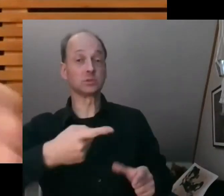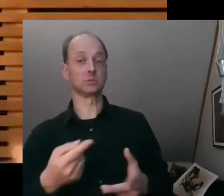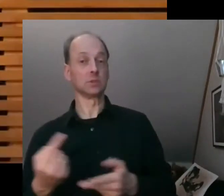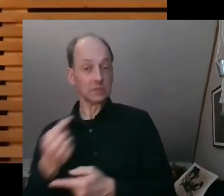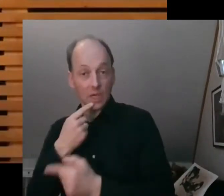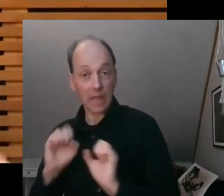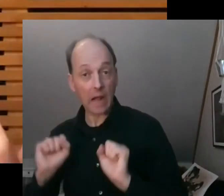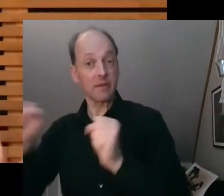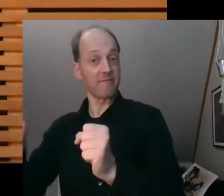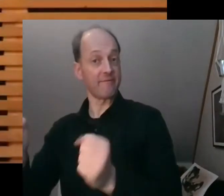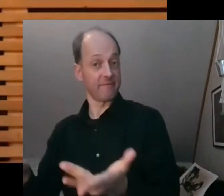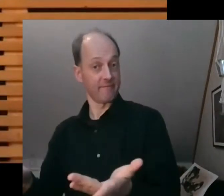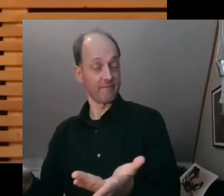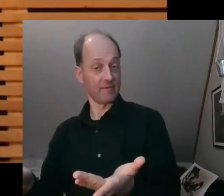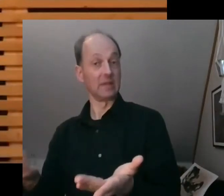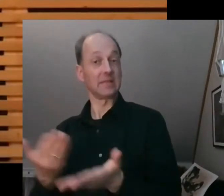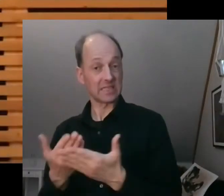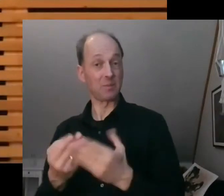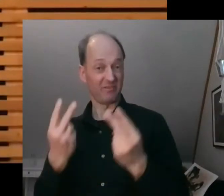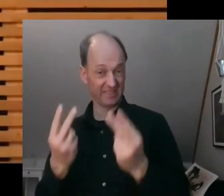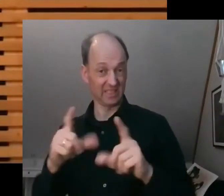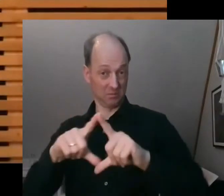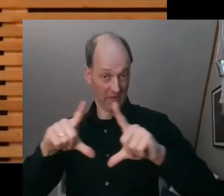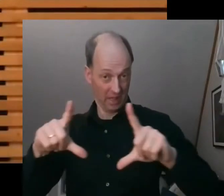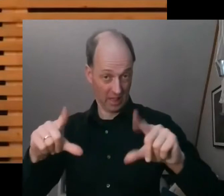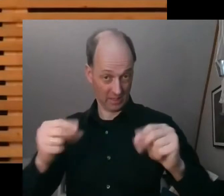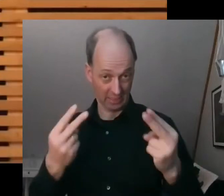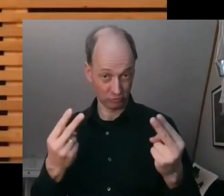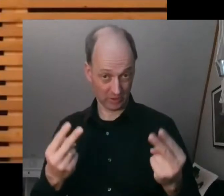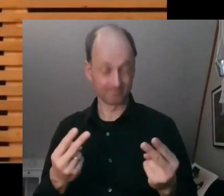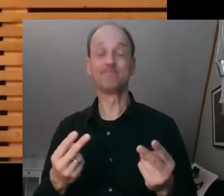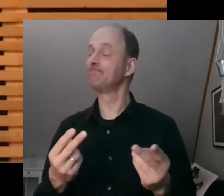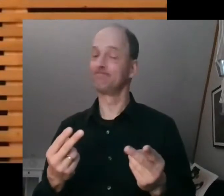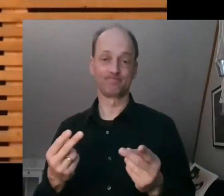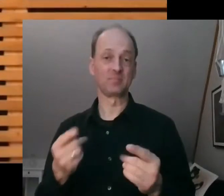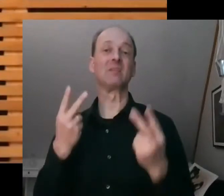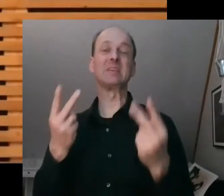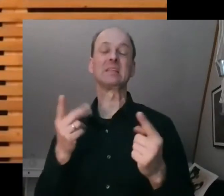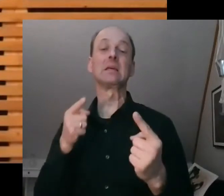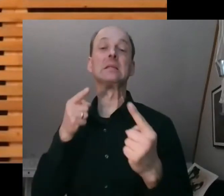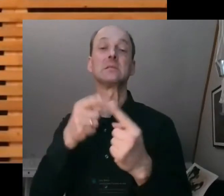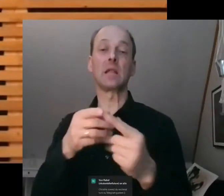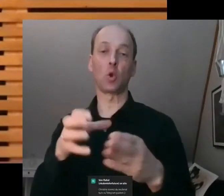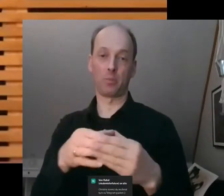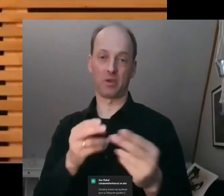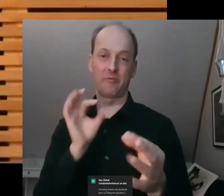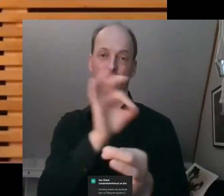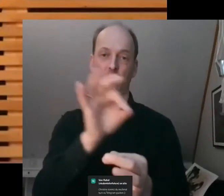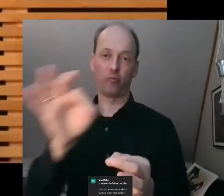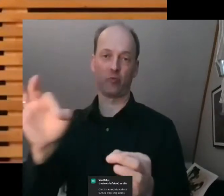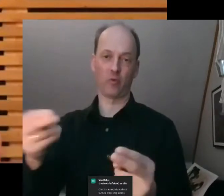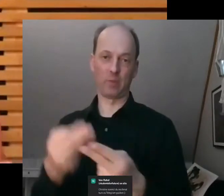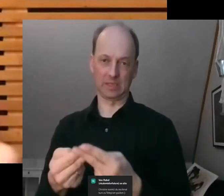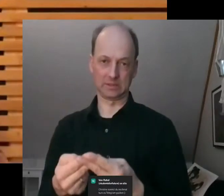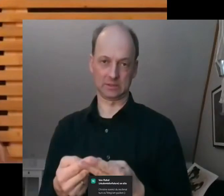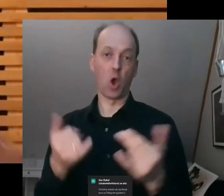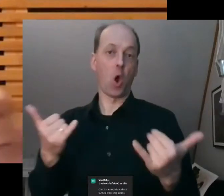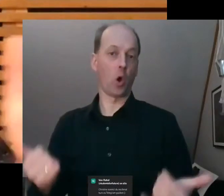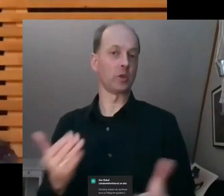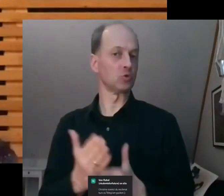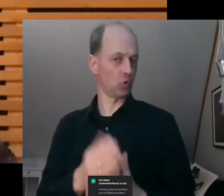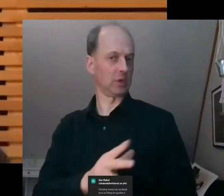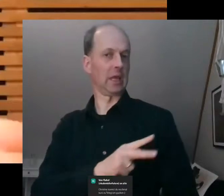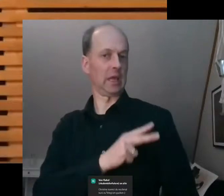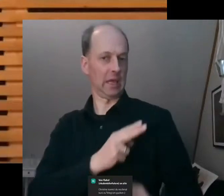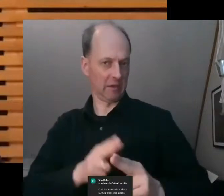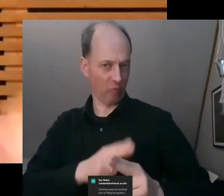it. It's not the picture is not so interested, but for which target group the image and pictures are